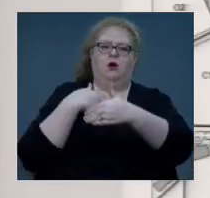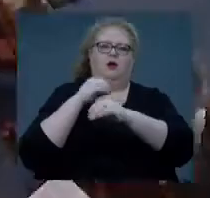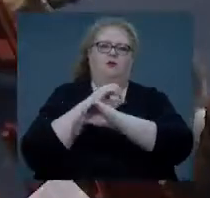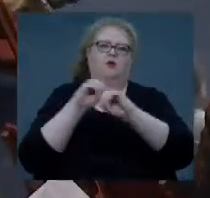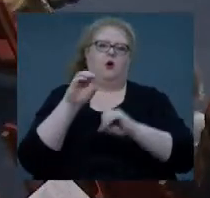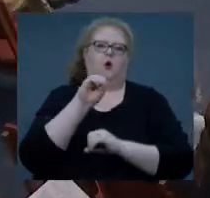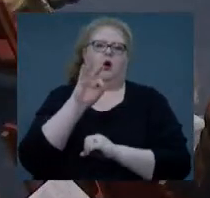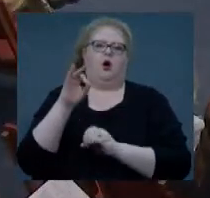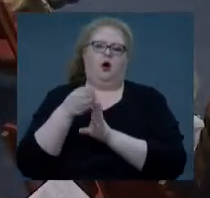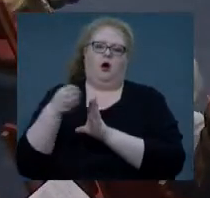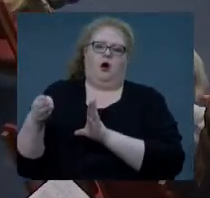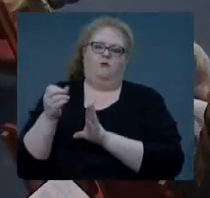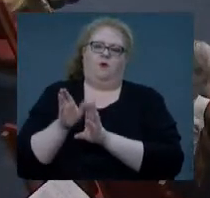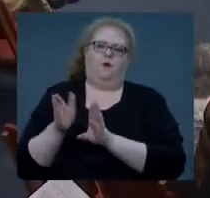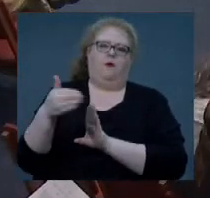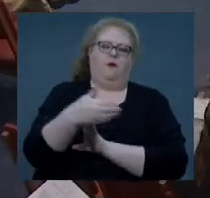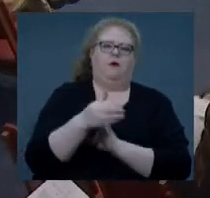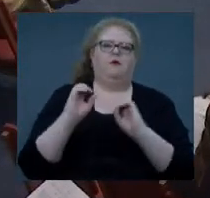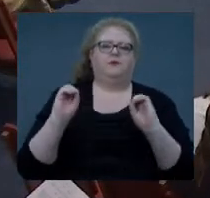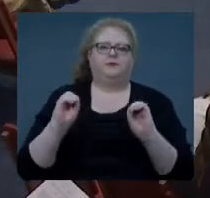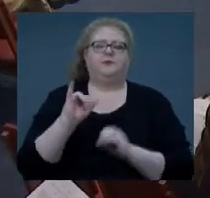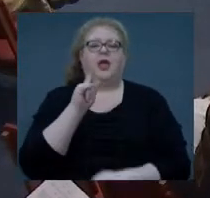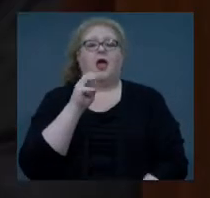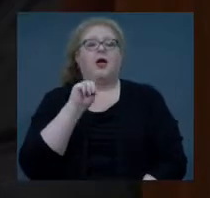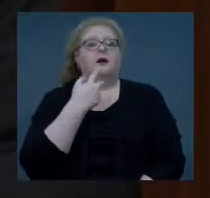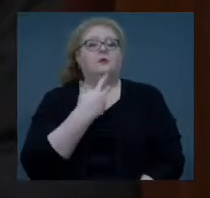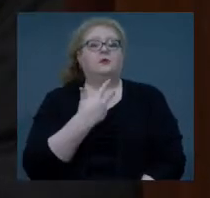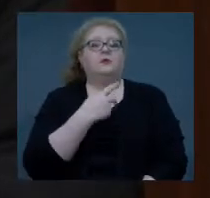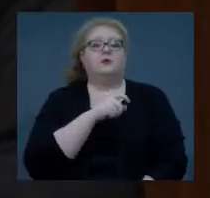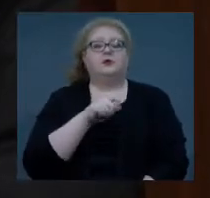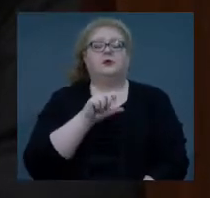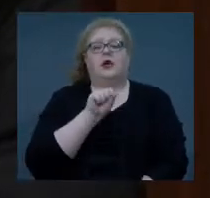sections. Item 3, file